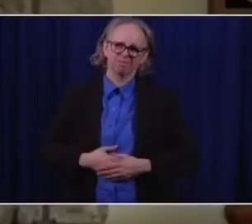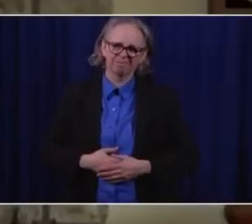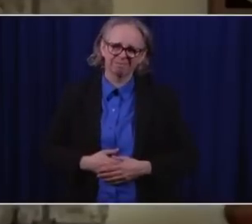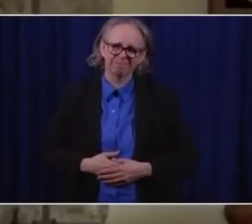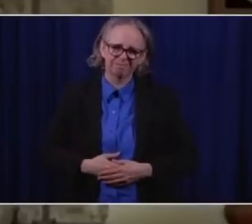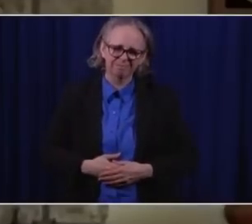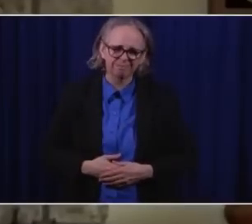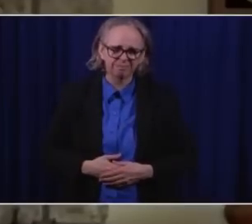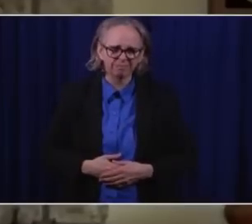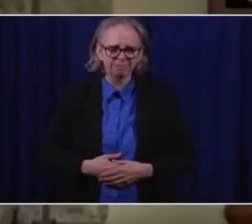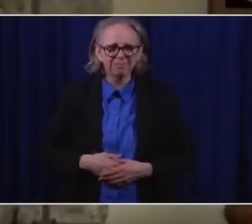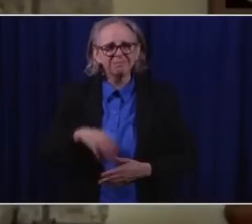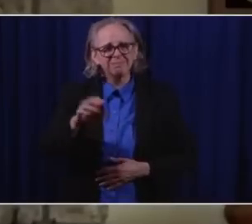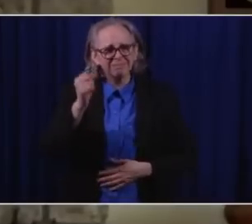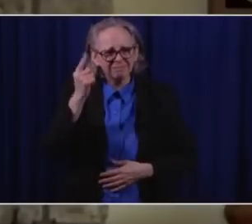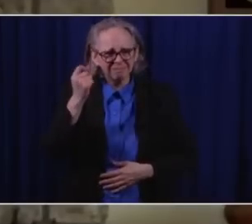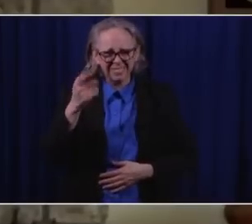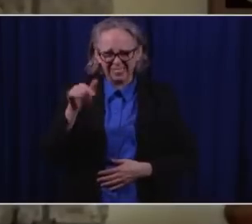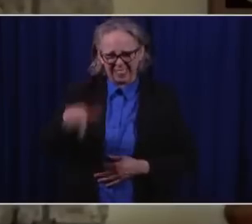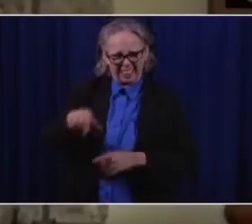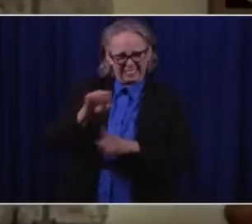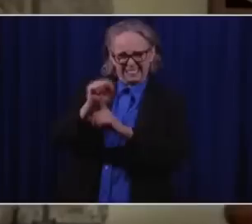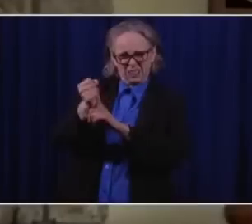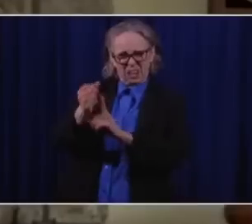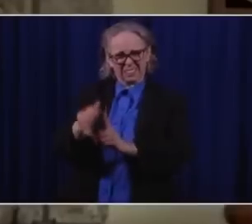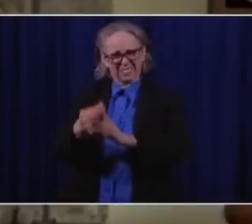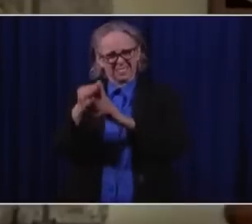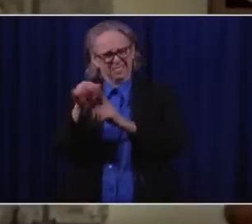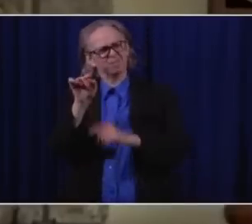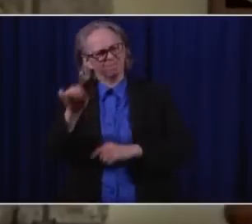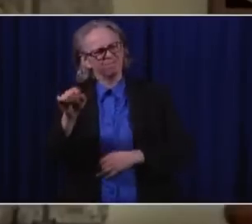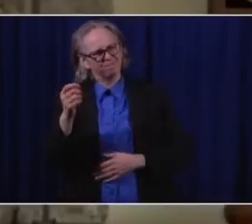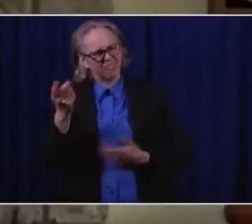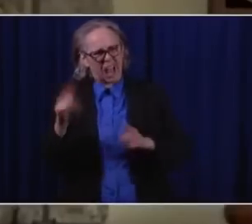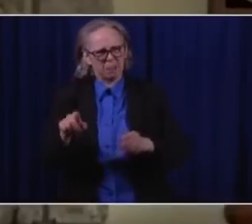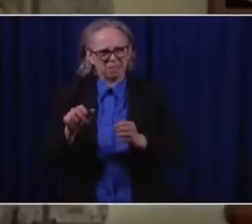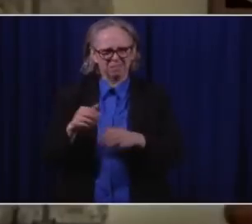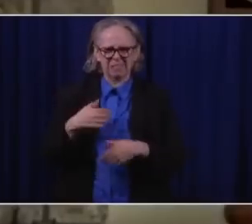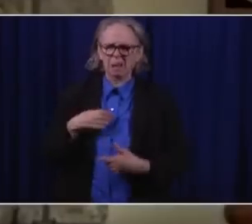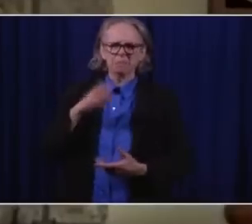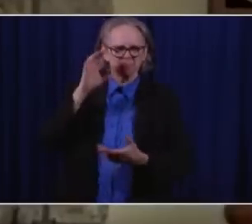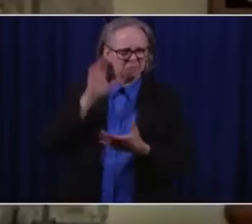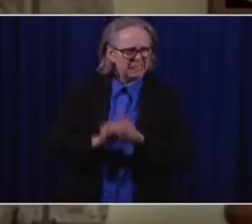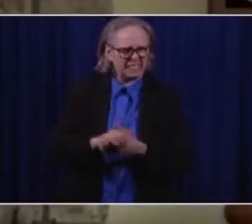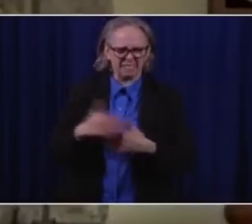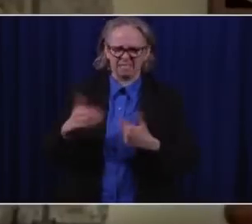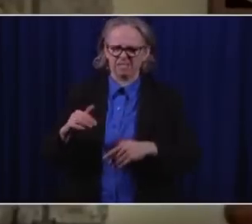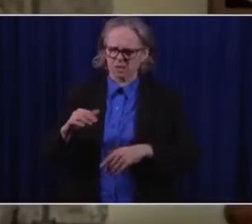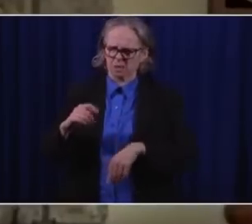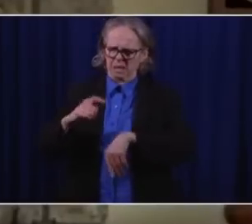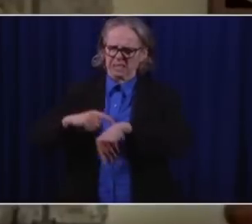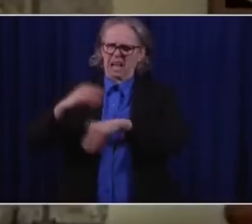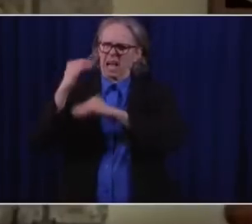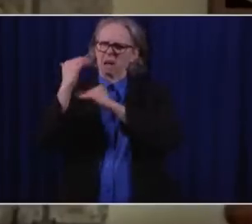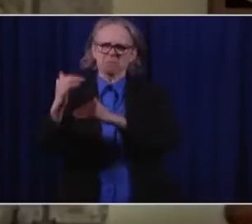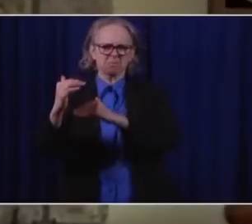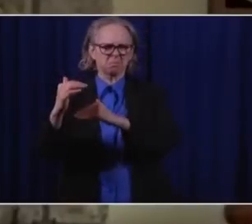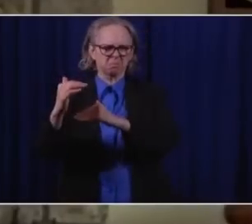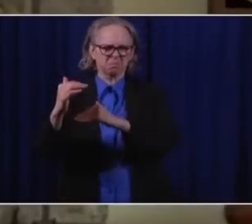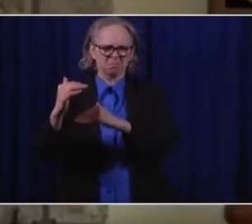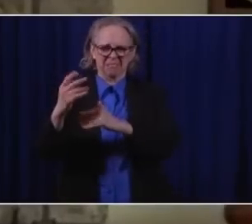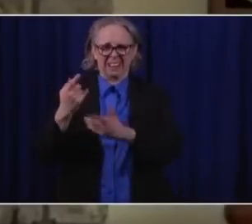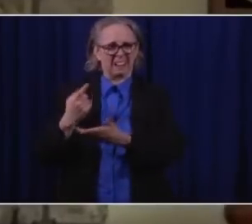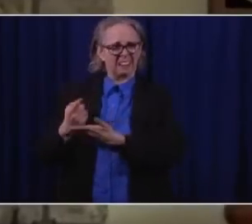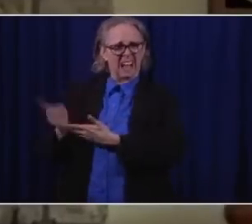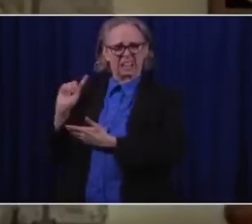truly believe, the curfew we put in place, the retail enforcement, those are two